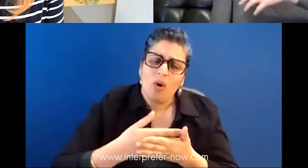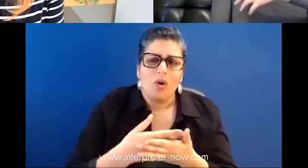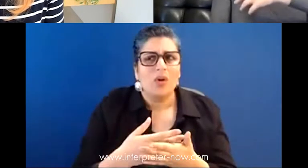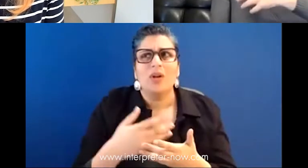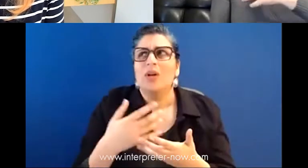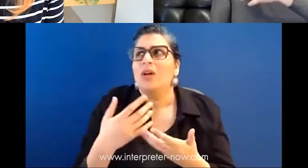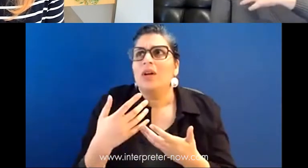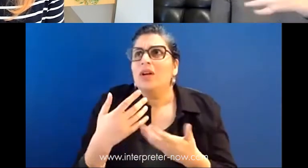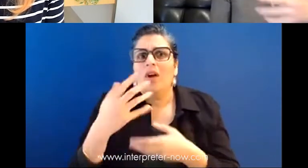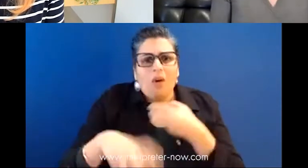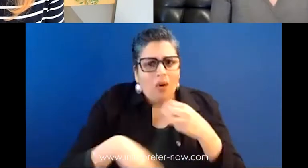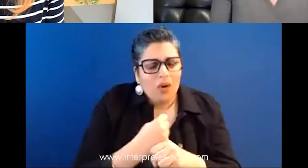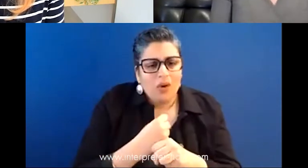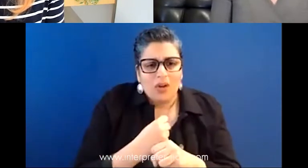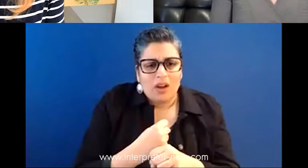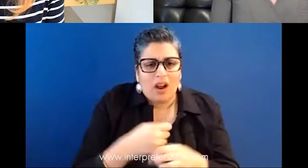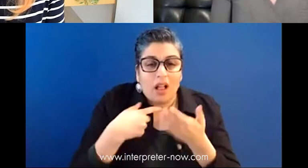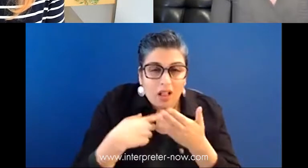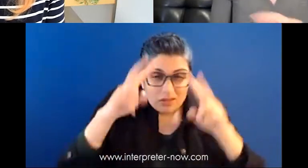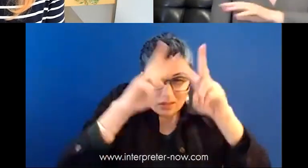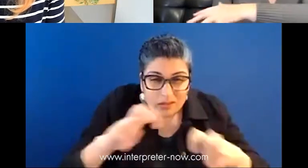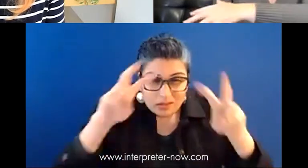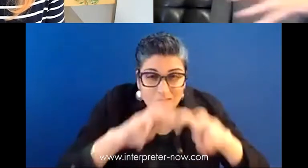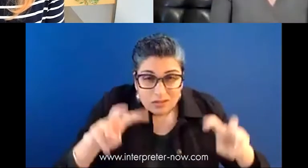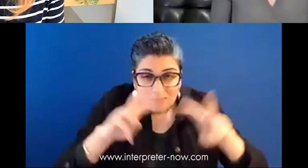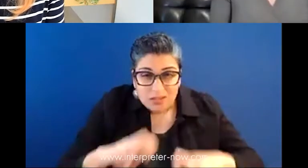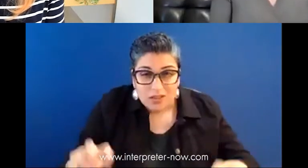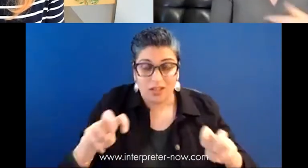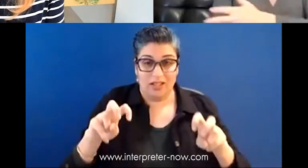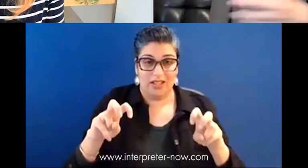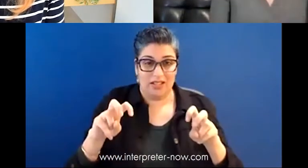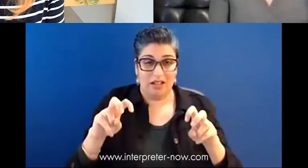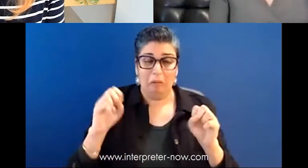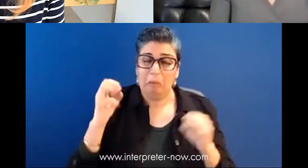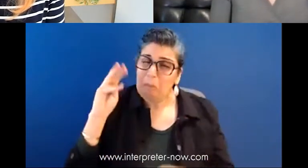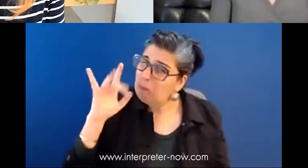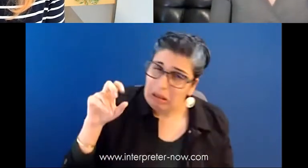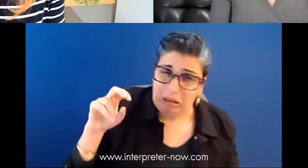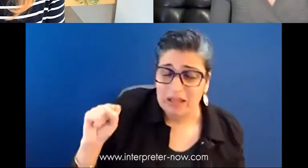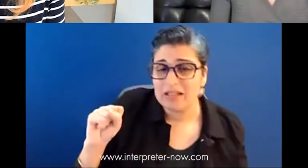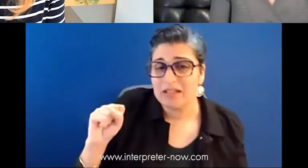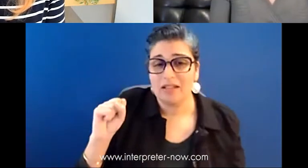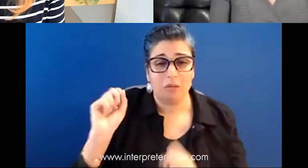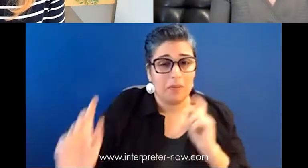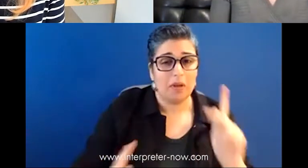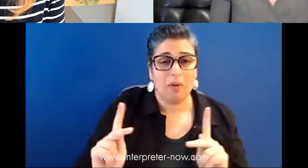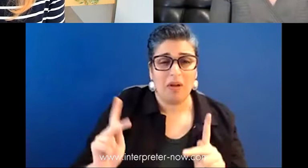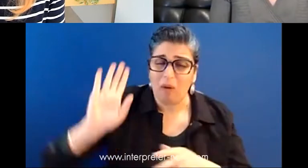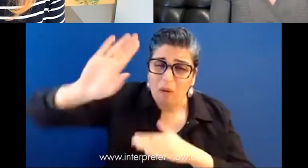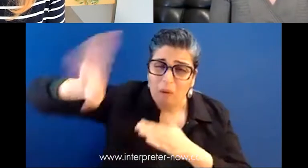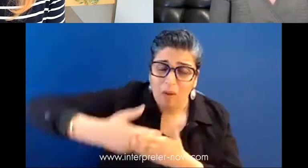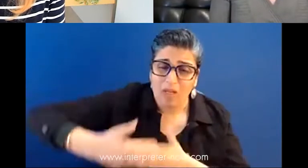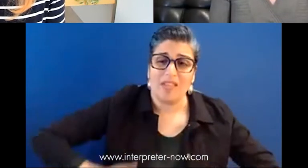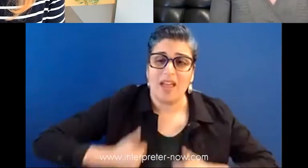analysis on millions and millions of people and their entire lives, knowing everyone they interacted with, told